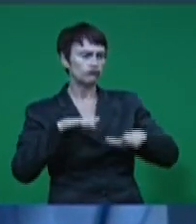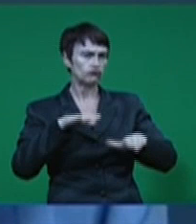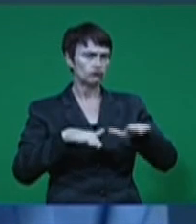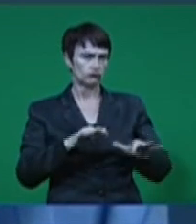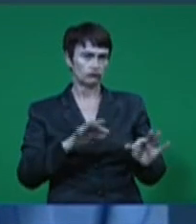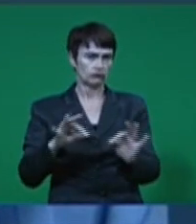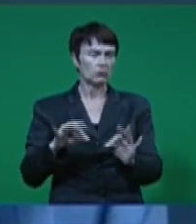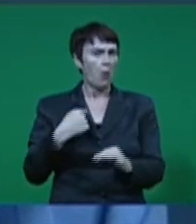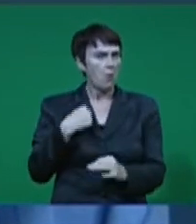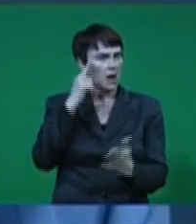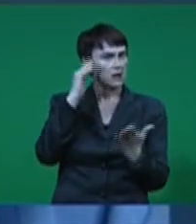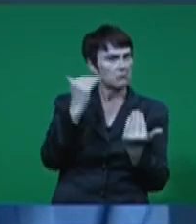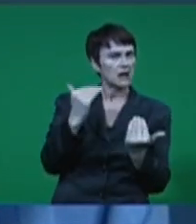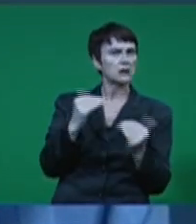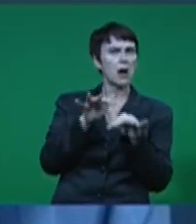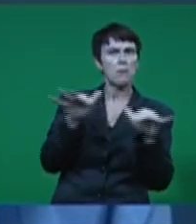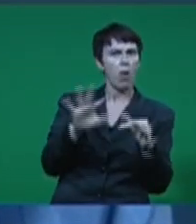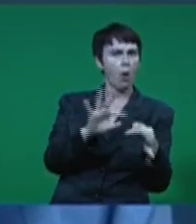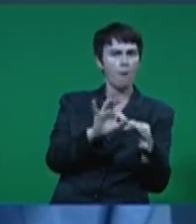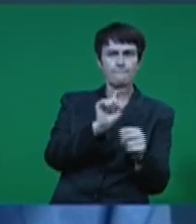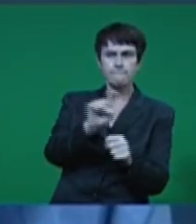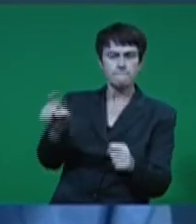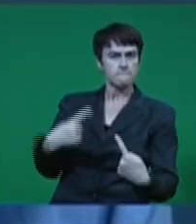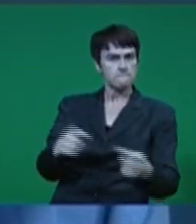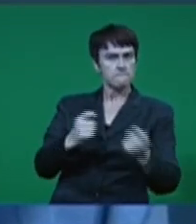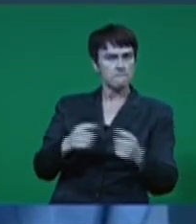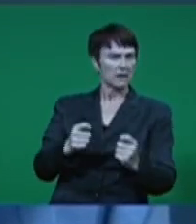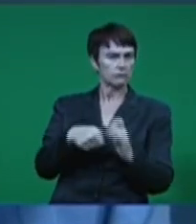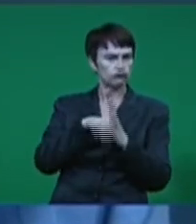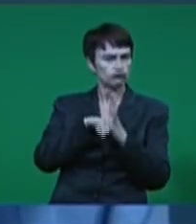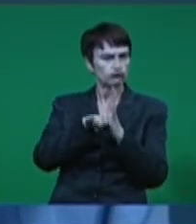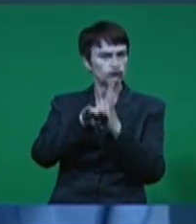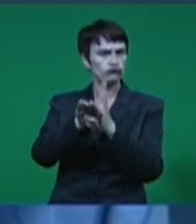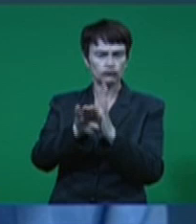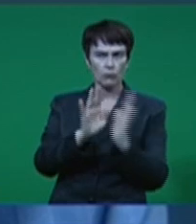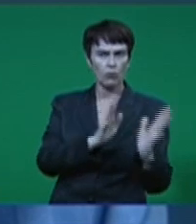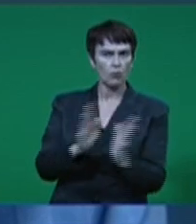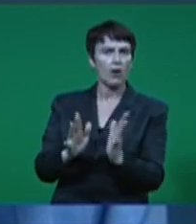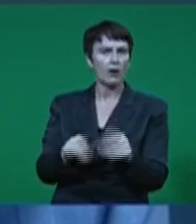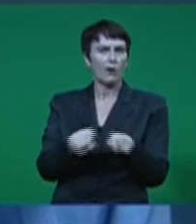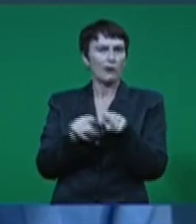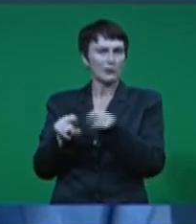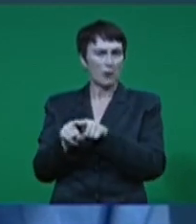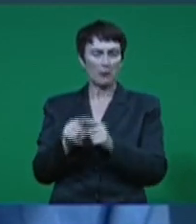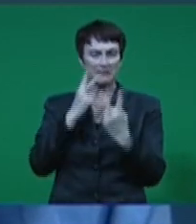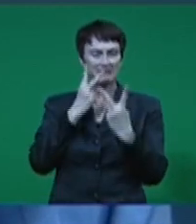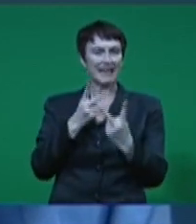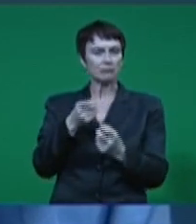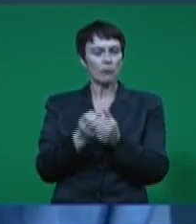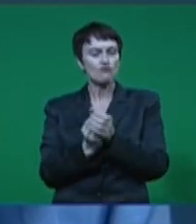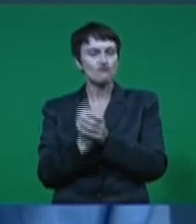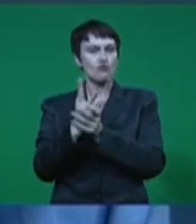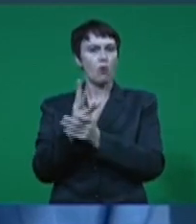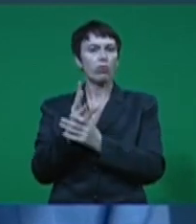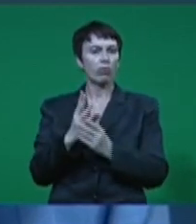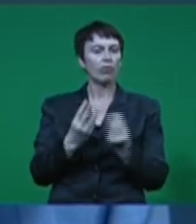spending is expected over the forecast horizon, and global conditions are generally supportive of growth. Slow progress